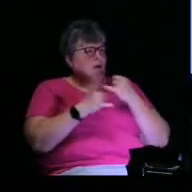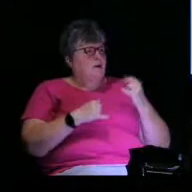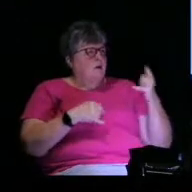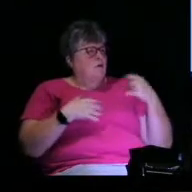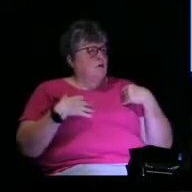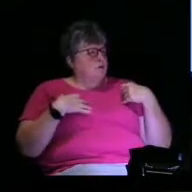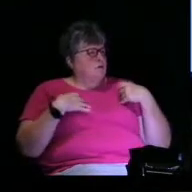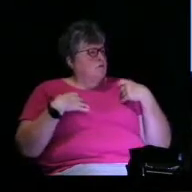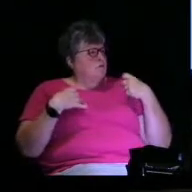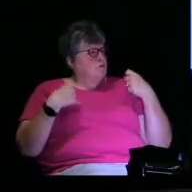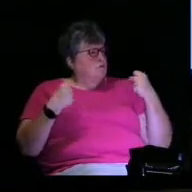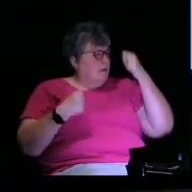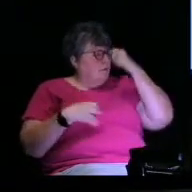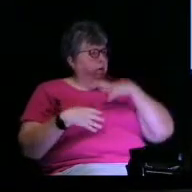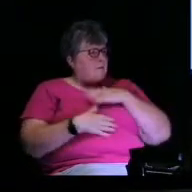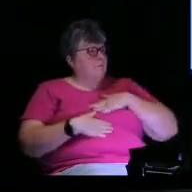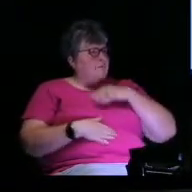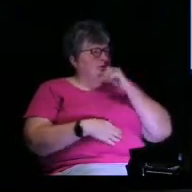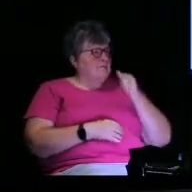man. Please don't.